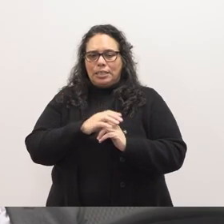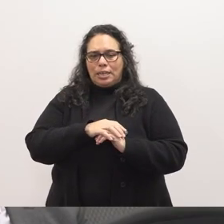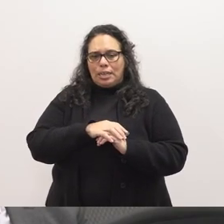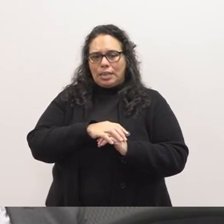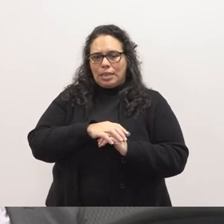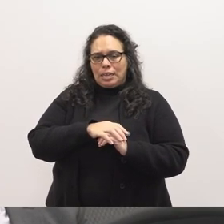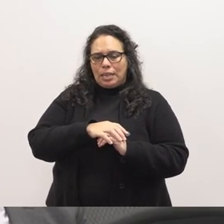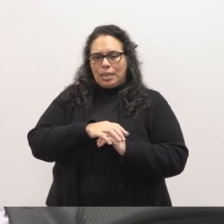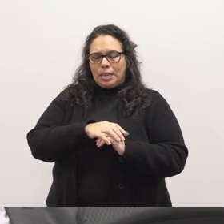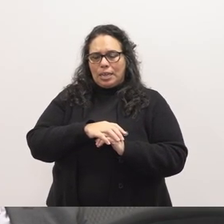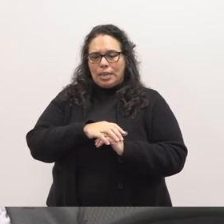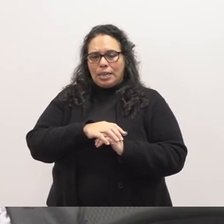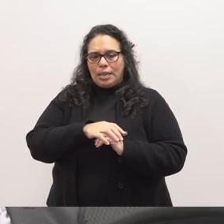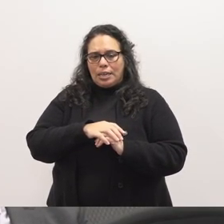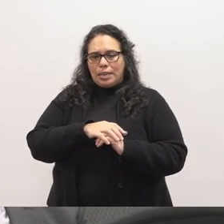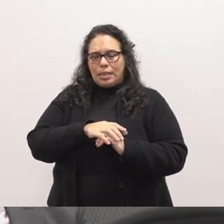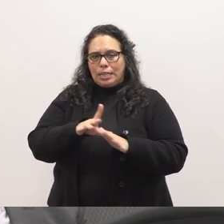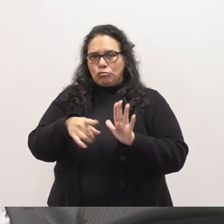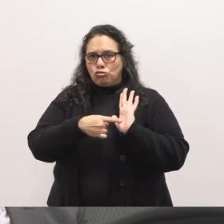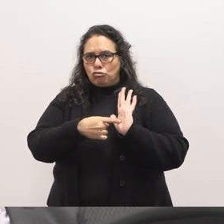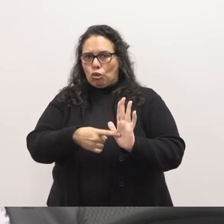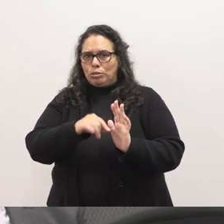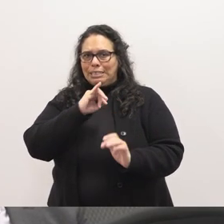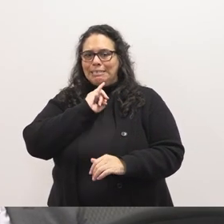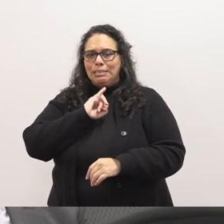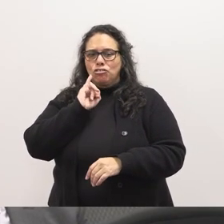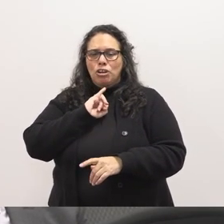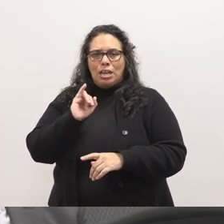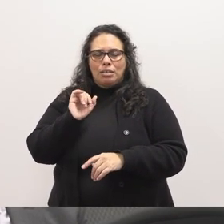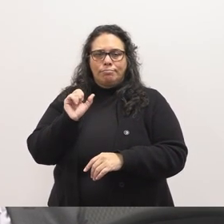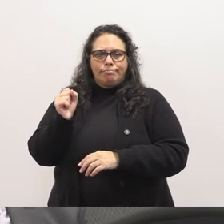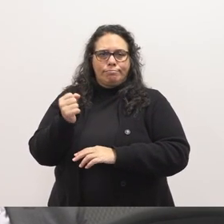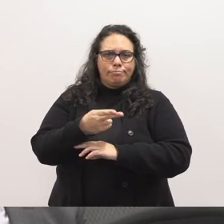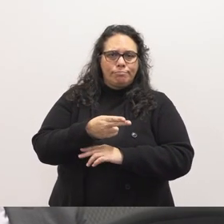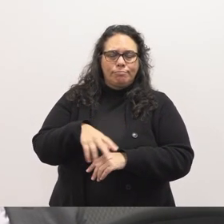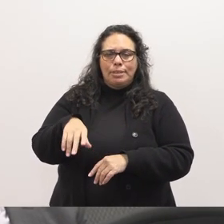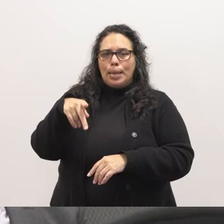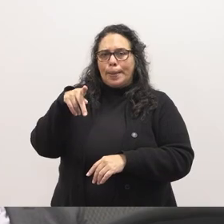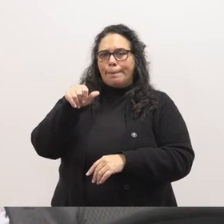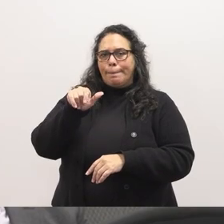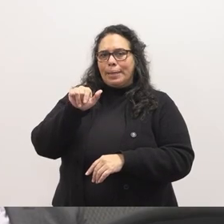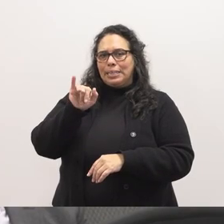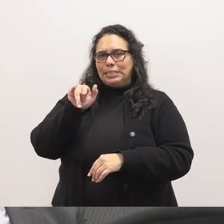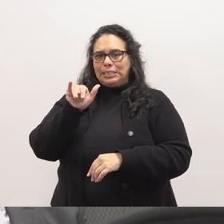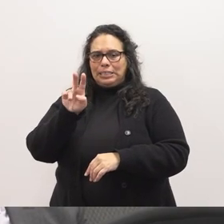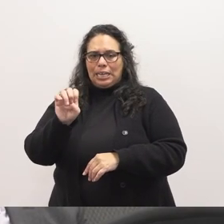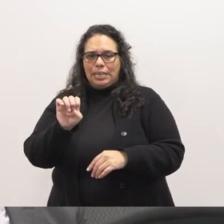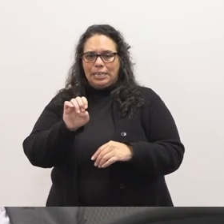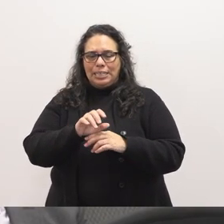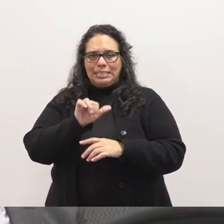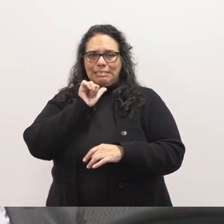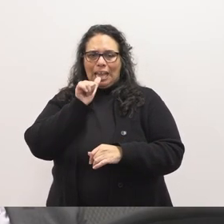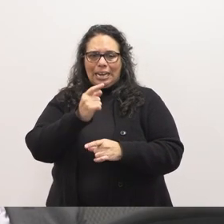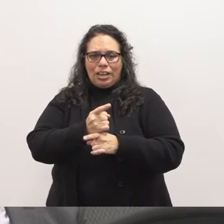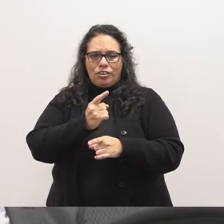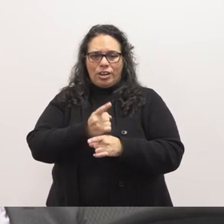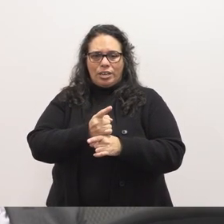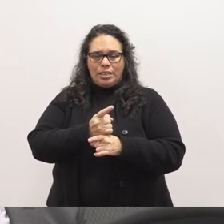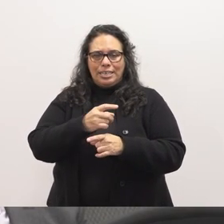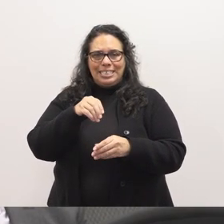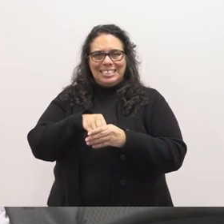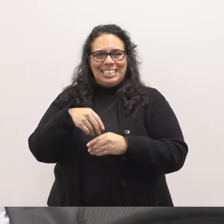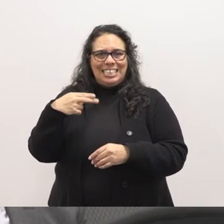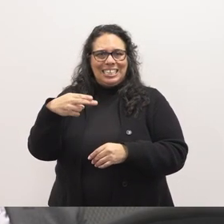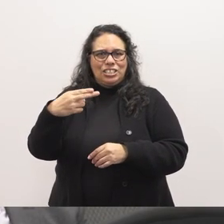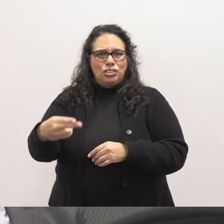in your curriculum that shows Israel dominating Palestinians over their land. And this is just inaccurate. It's in our history books here